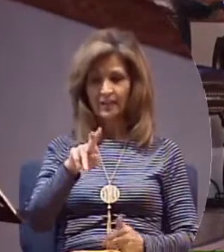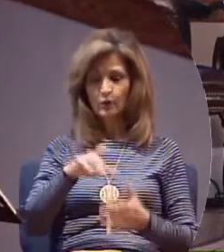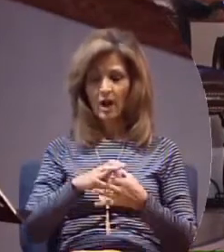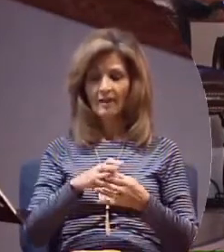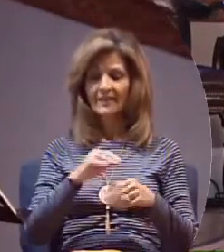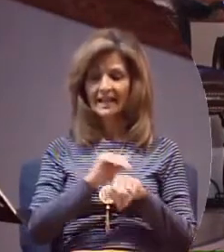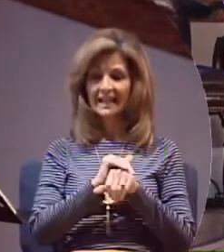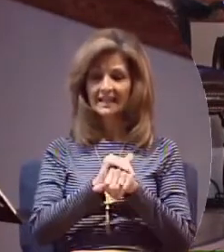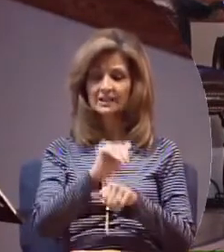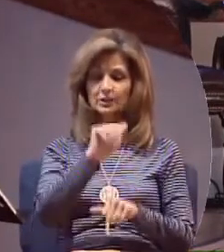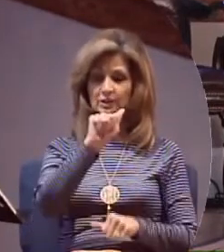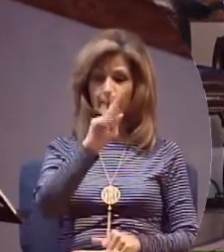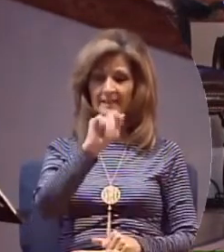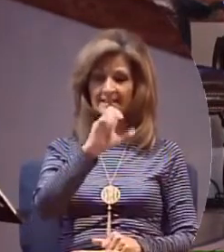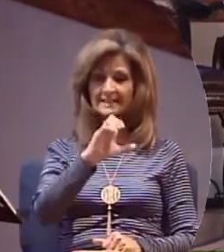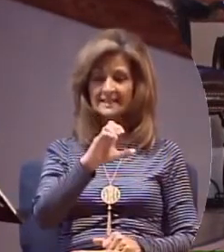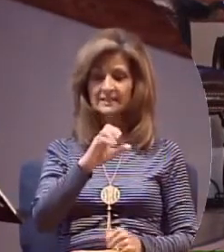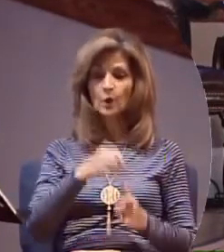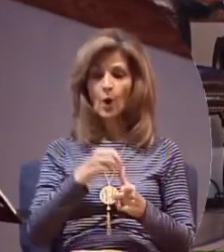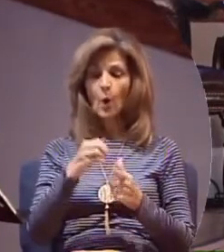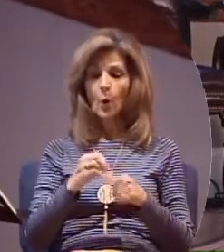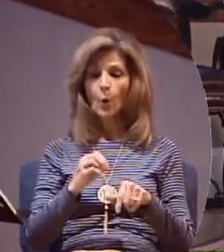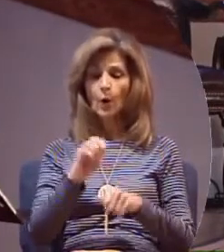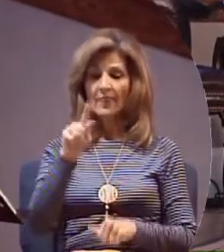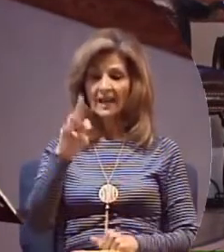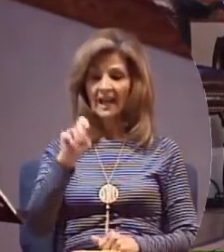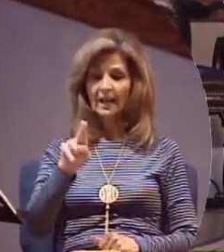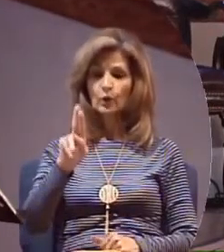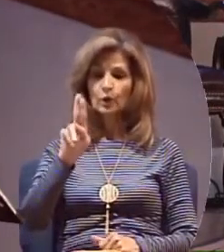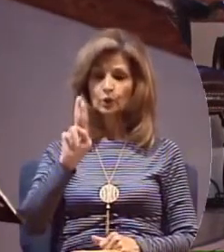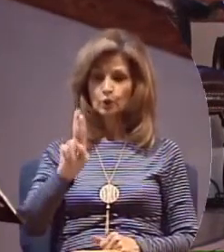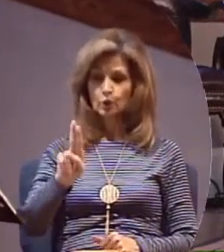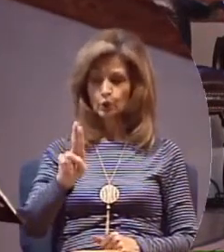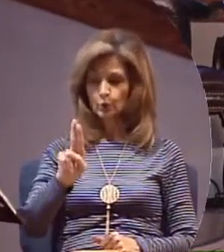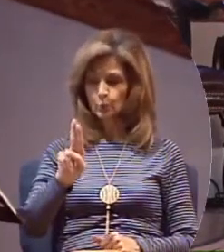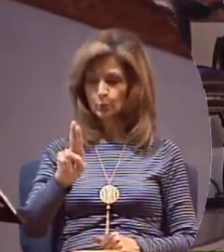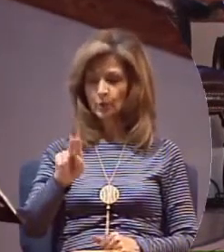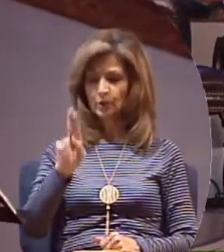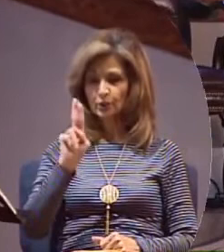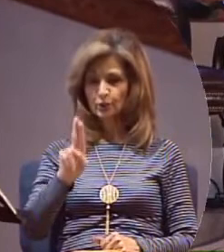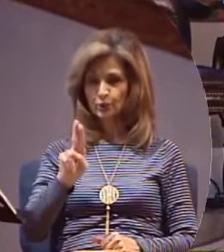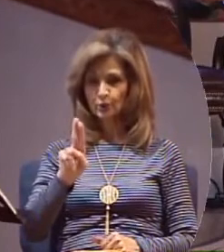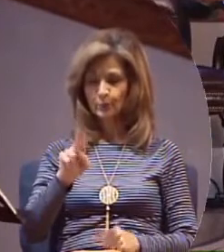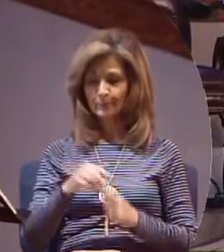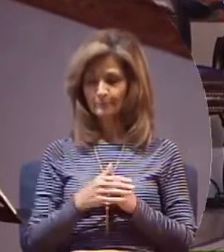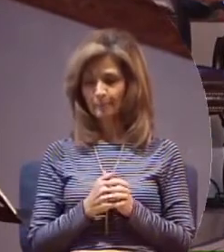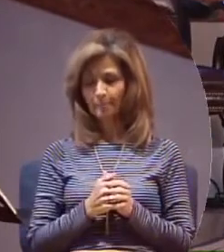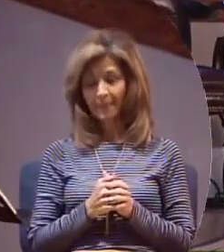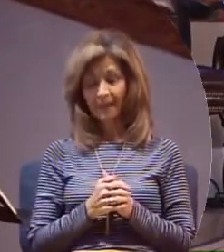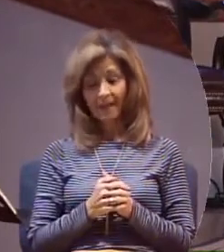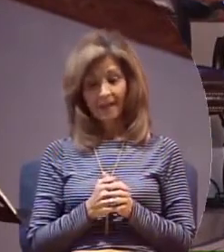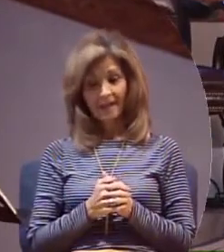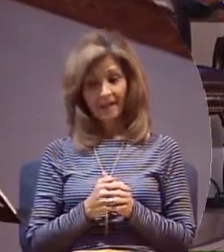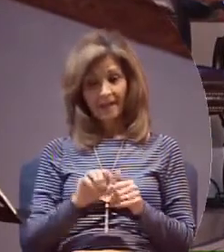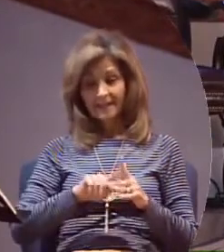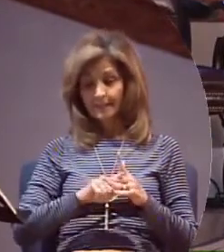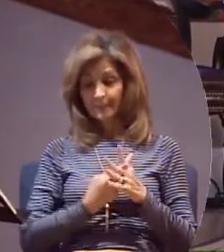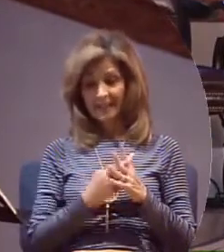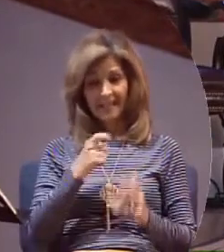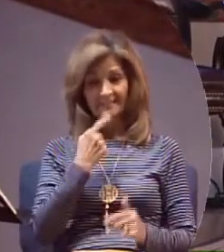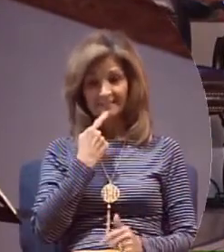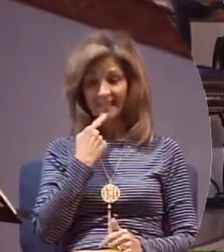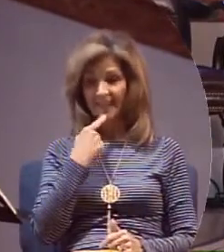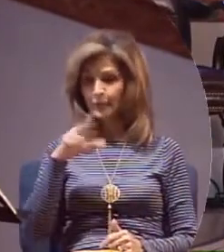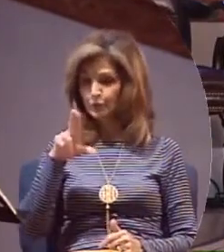English alphabet, or the letter U. All right? The letter U. Now, I got to tell you something right up front. There are